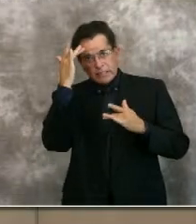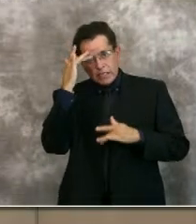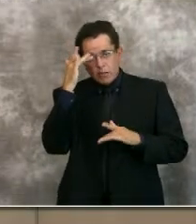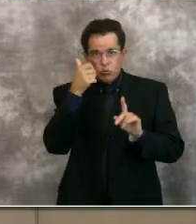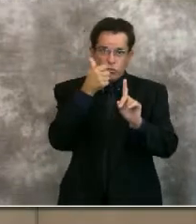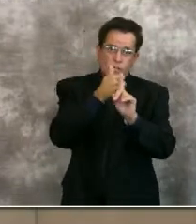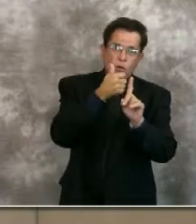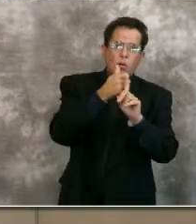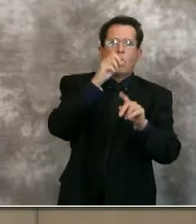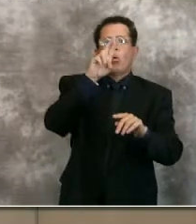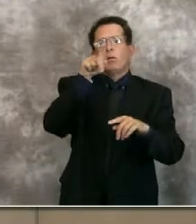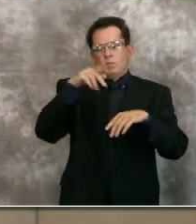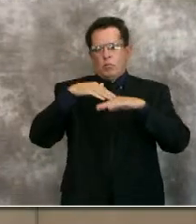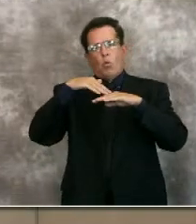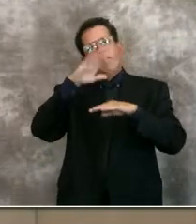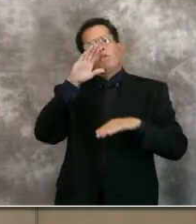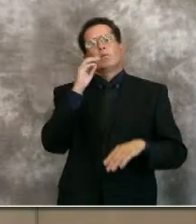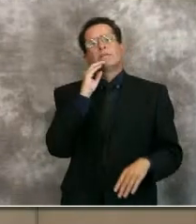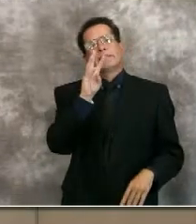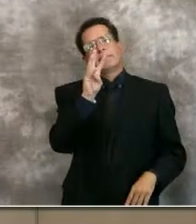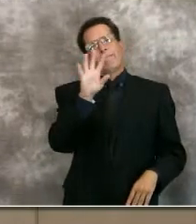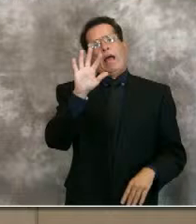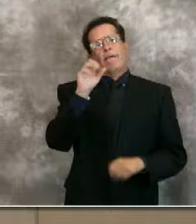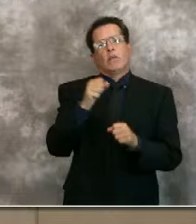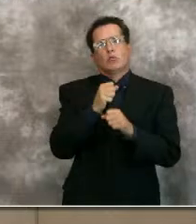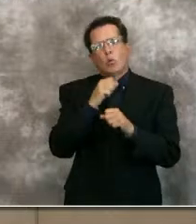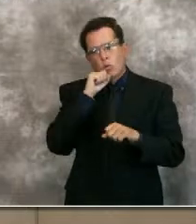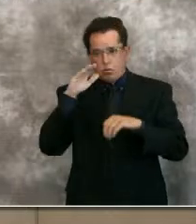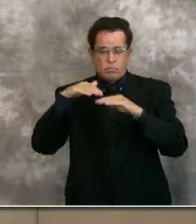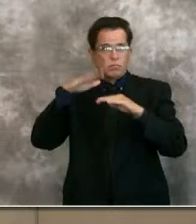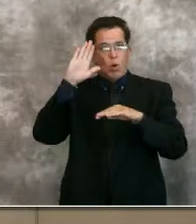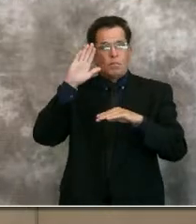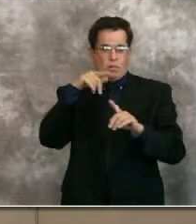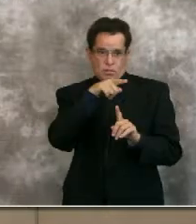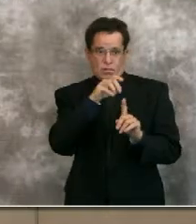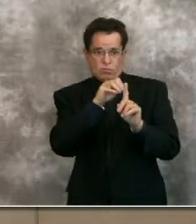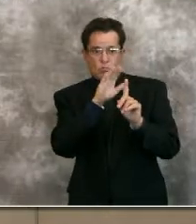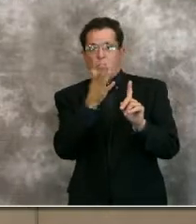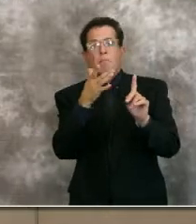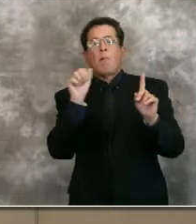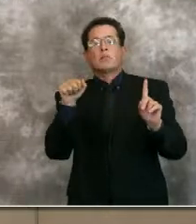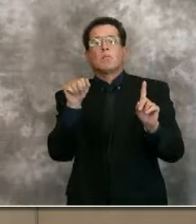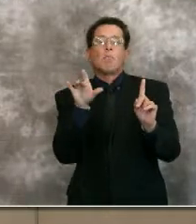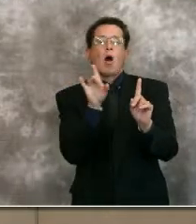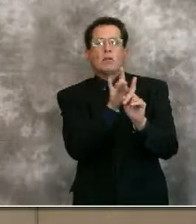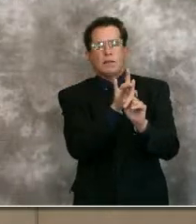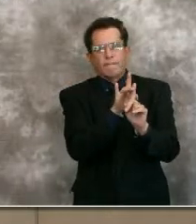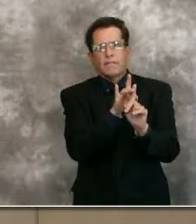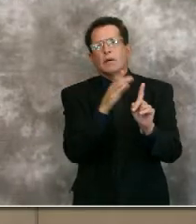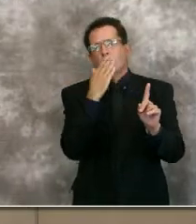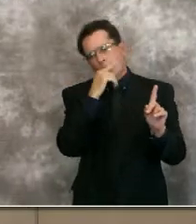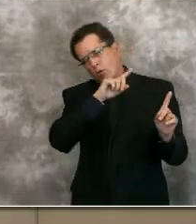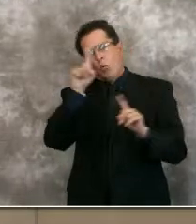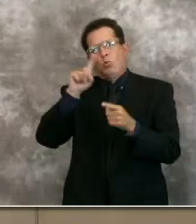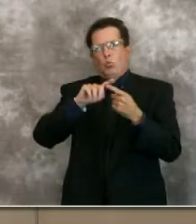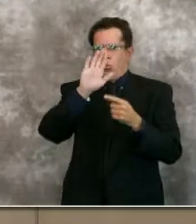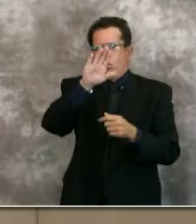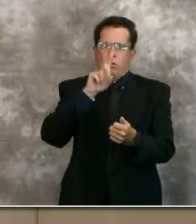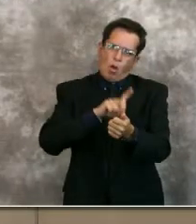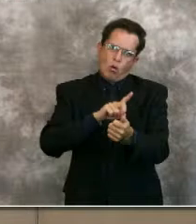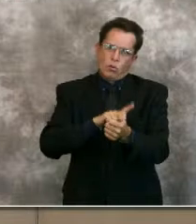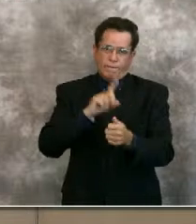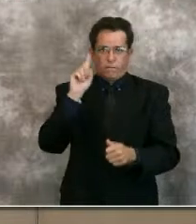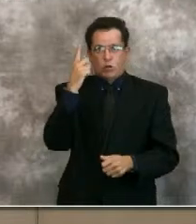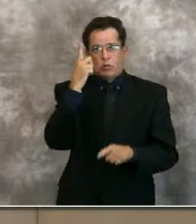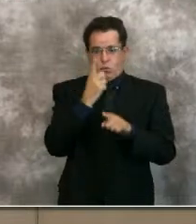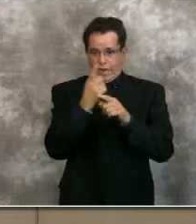of 65 years or older, folks that have been exposed to a positive case, and so on. For our sites, currently